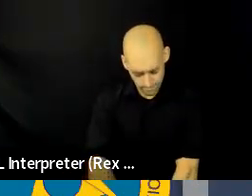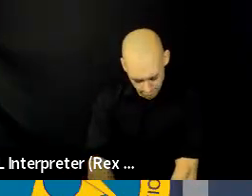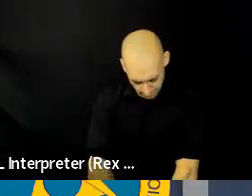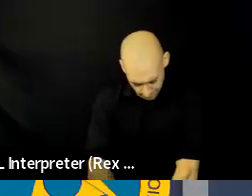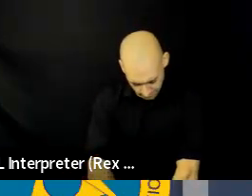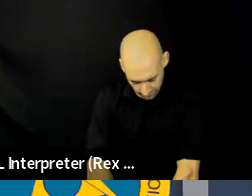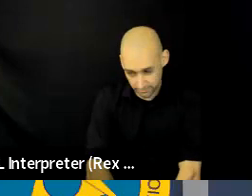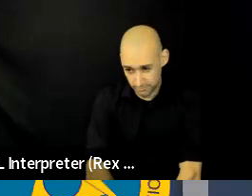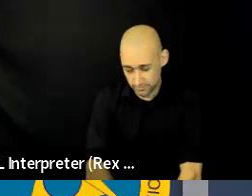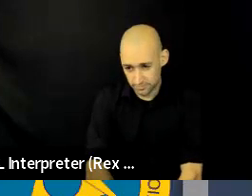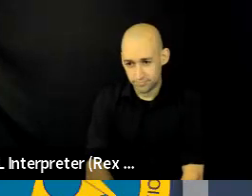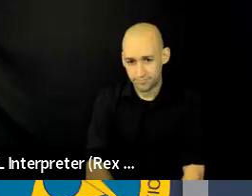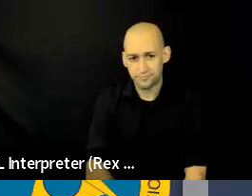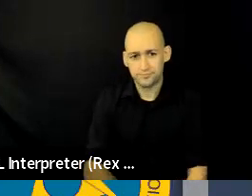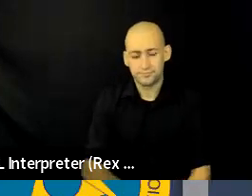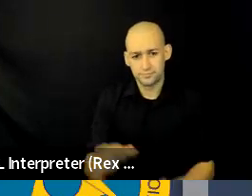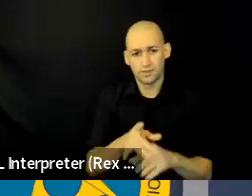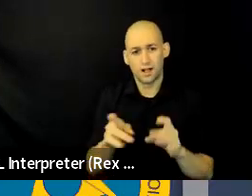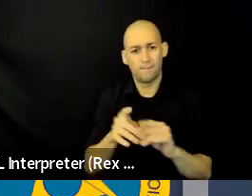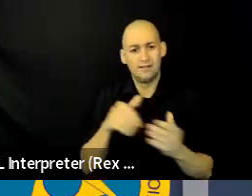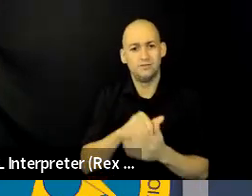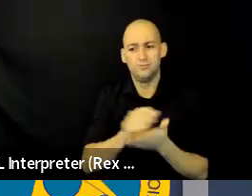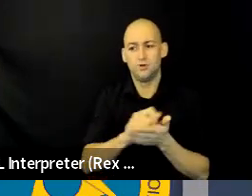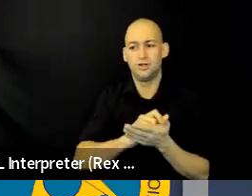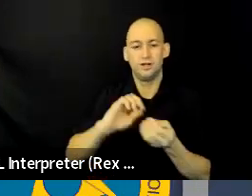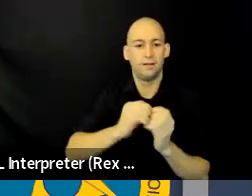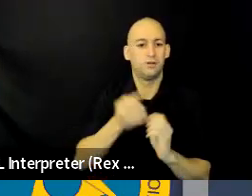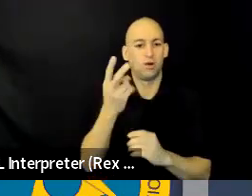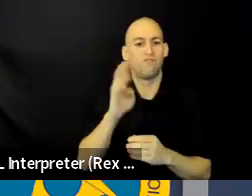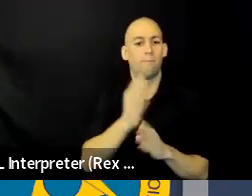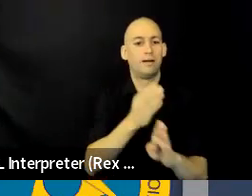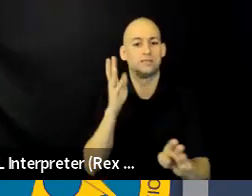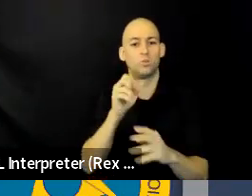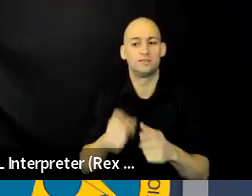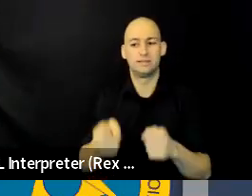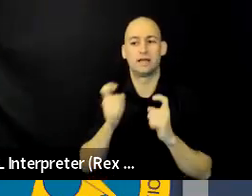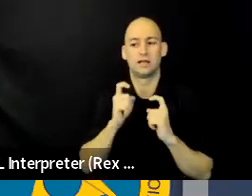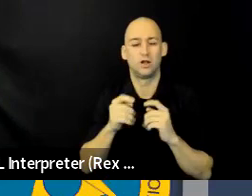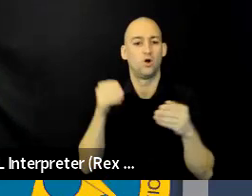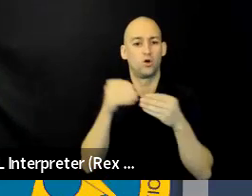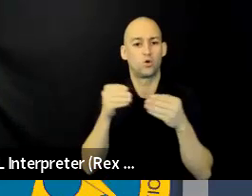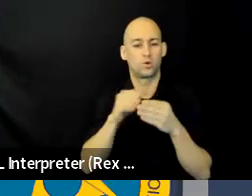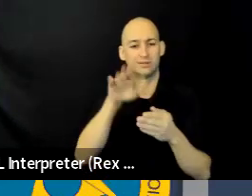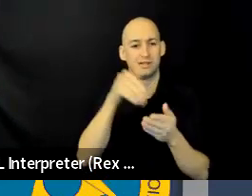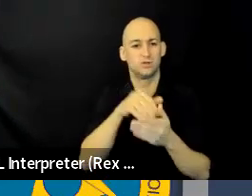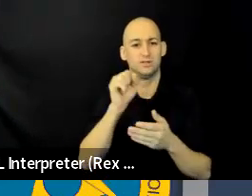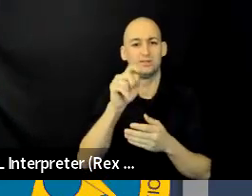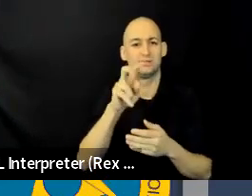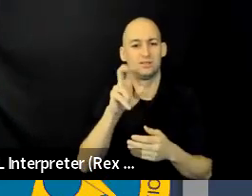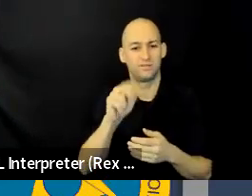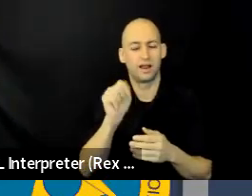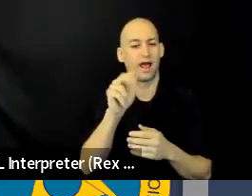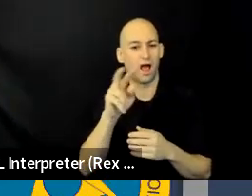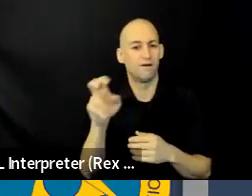Okay. His comment in writing is the number 12 bus was taken. corner of Center and Stephen